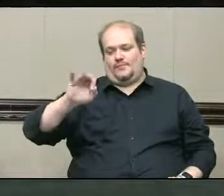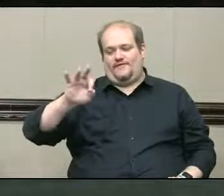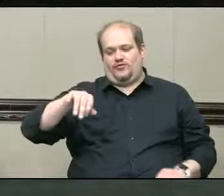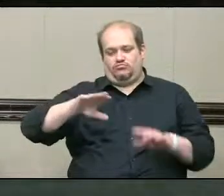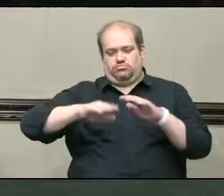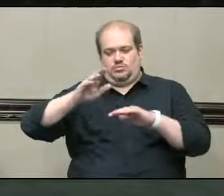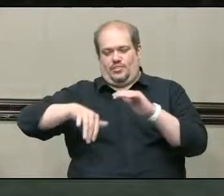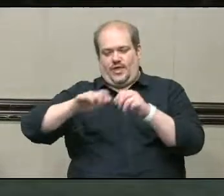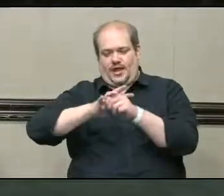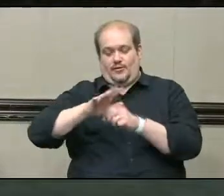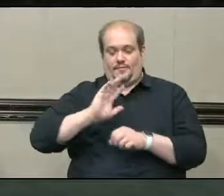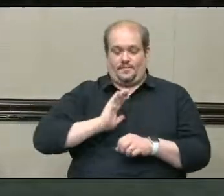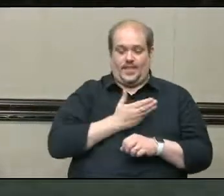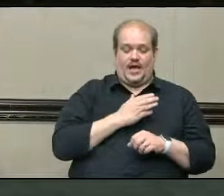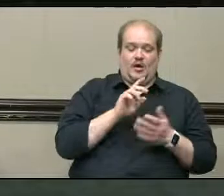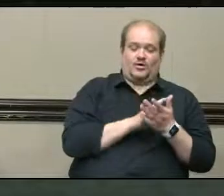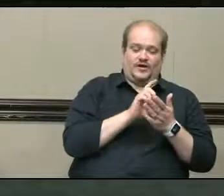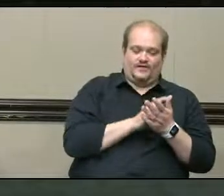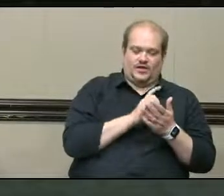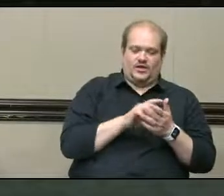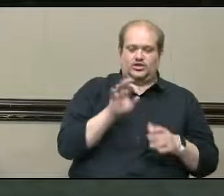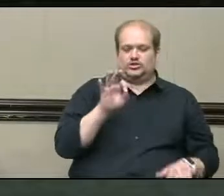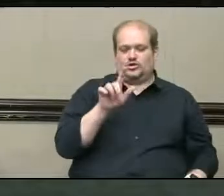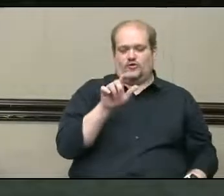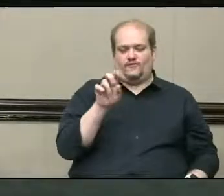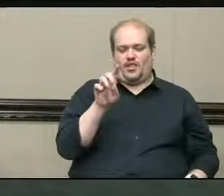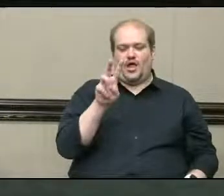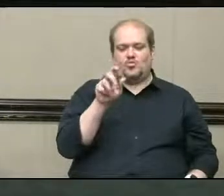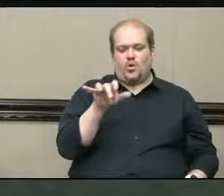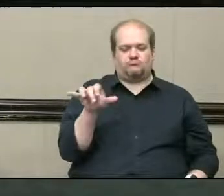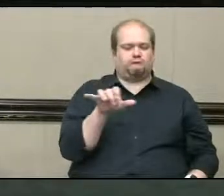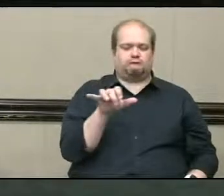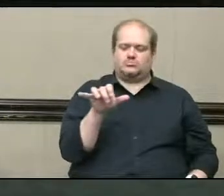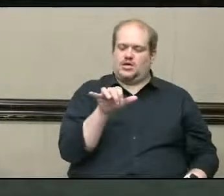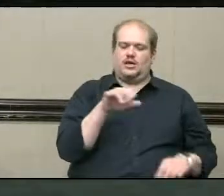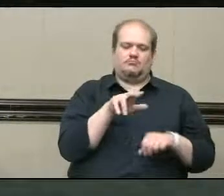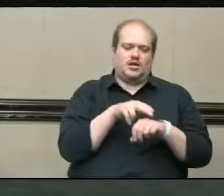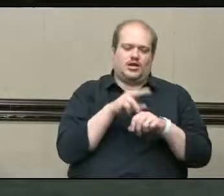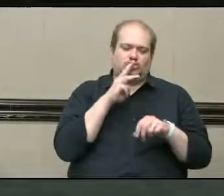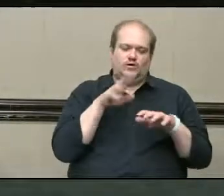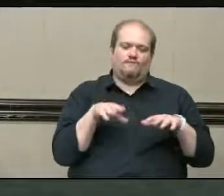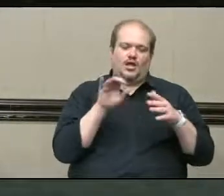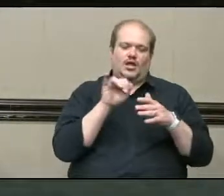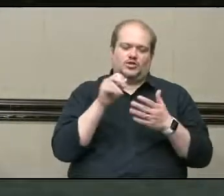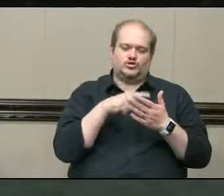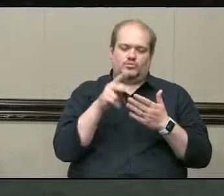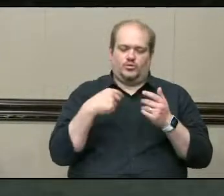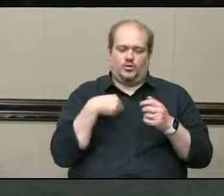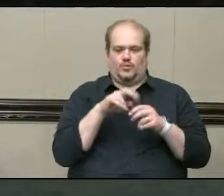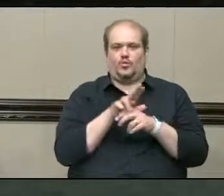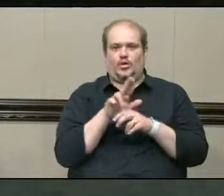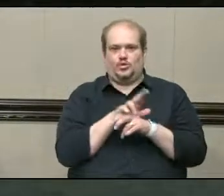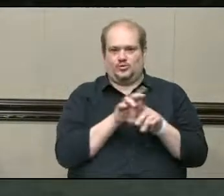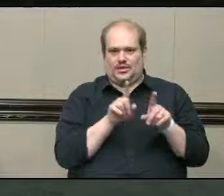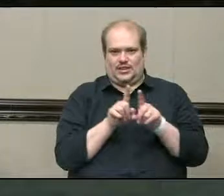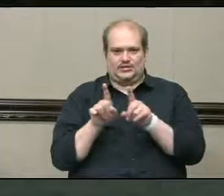So our definition of floodway is the same definition as that of the National Flood Insurance Program. We use the same